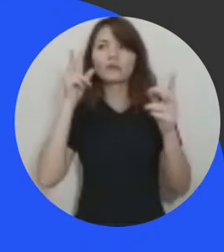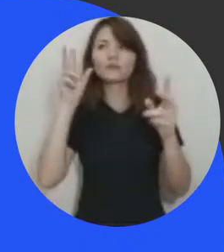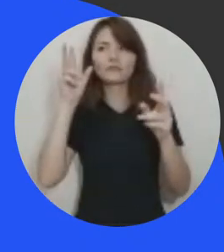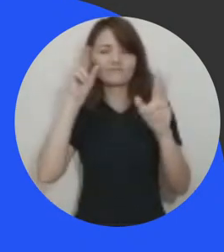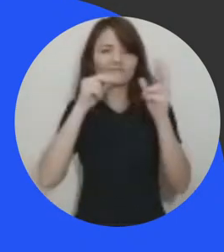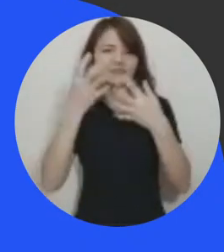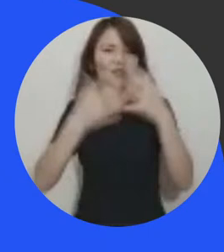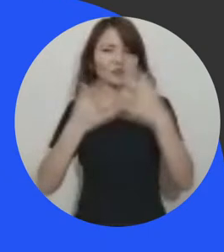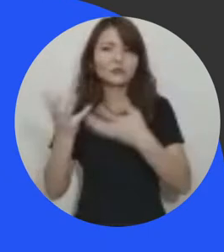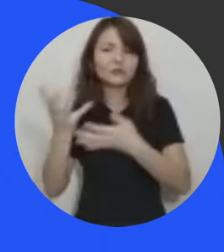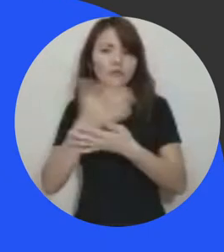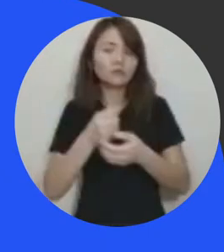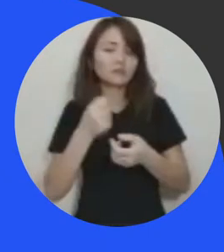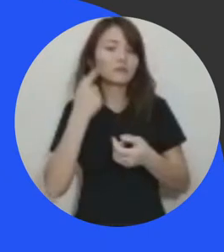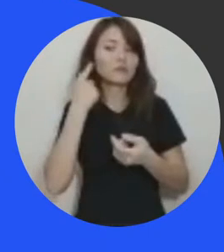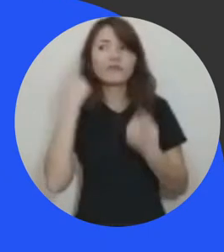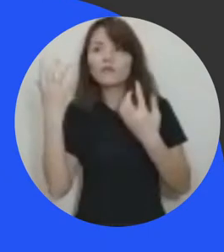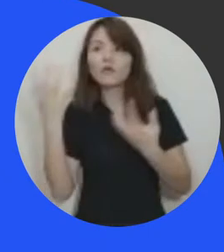pandemic response.